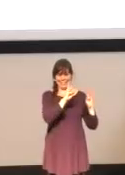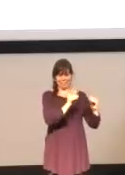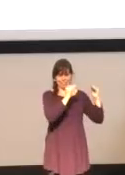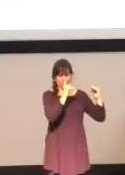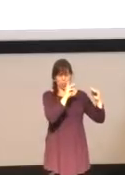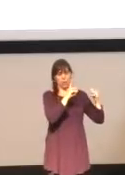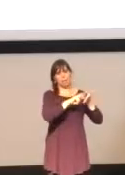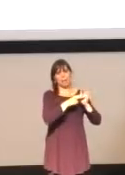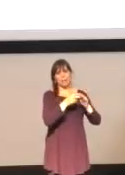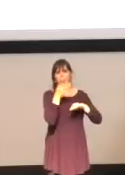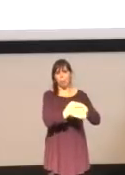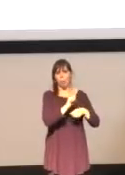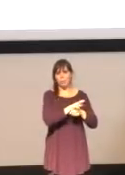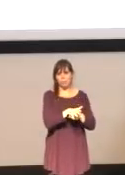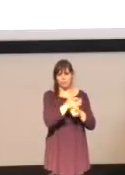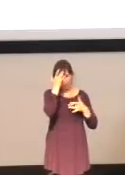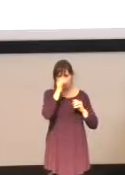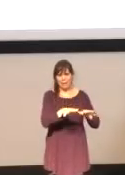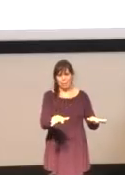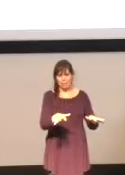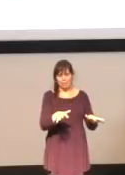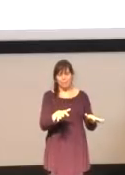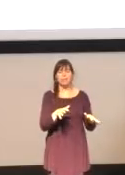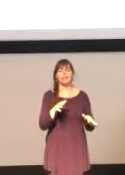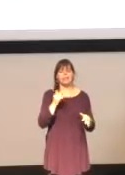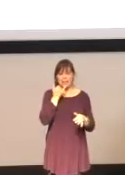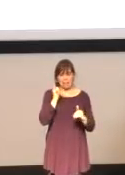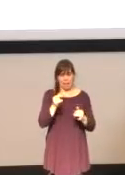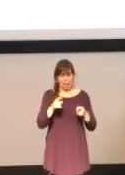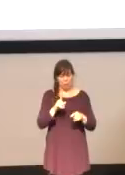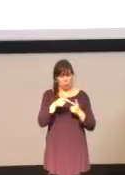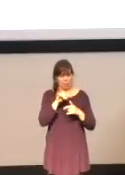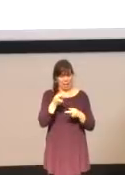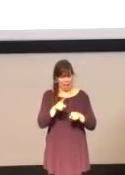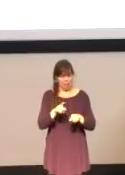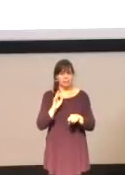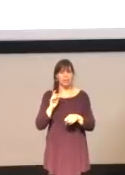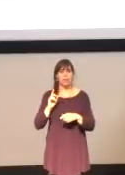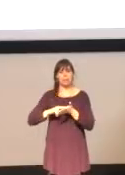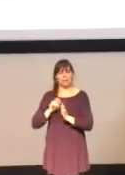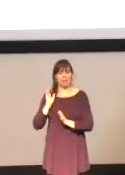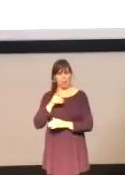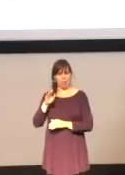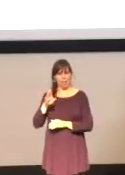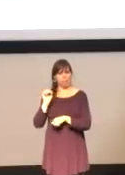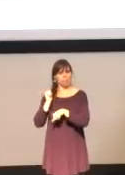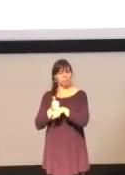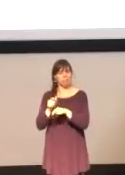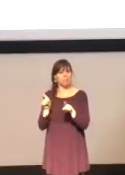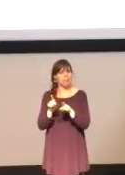which would be post-pandemic. And at that time, we will be able to establish our laboratories as they